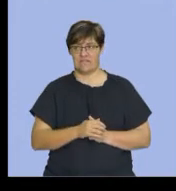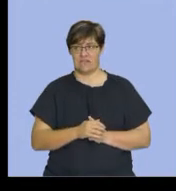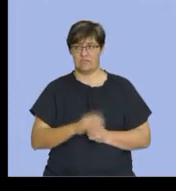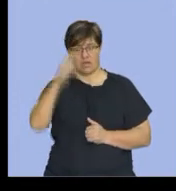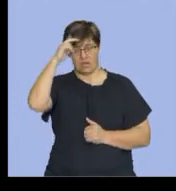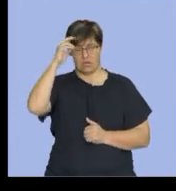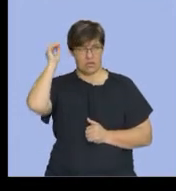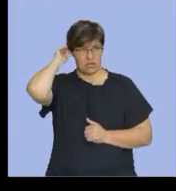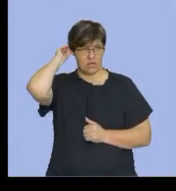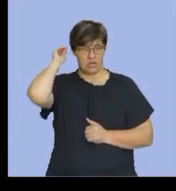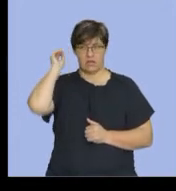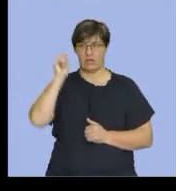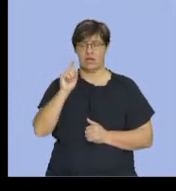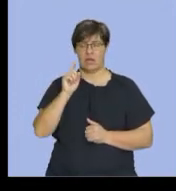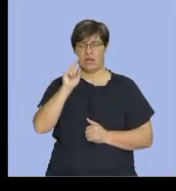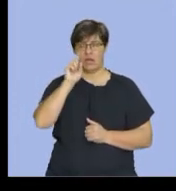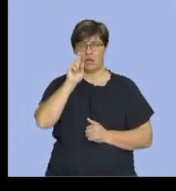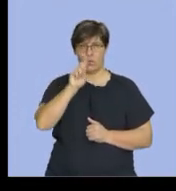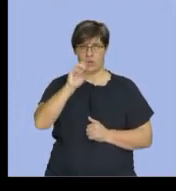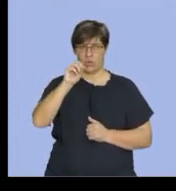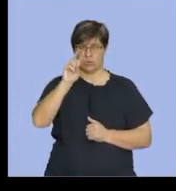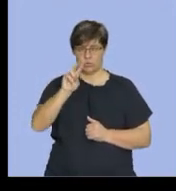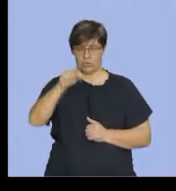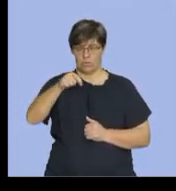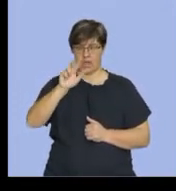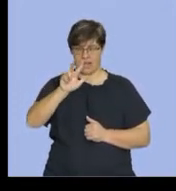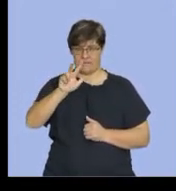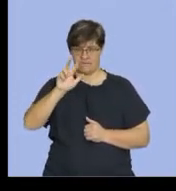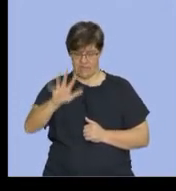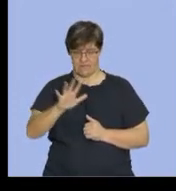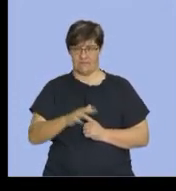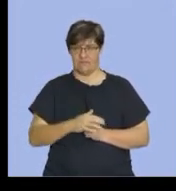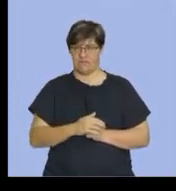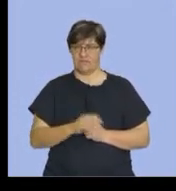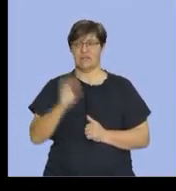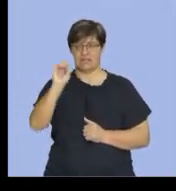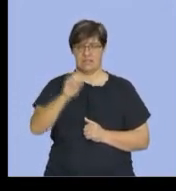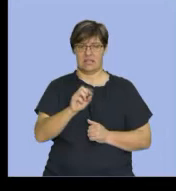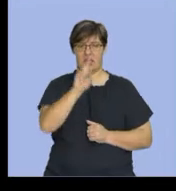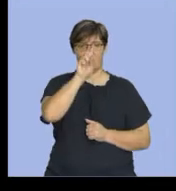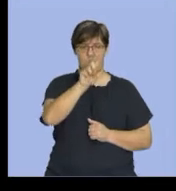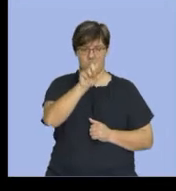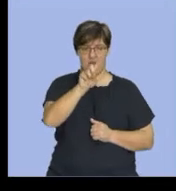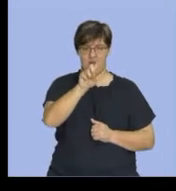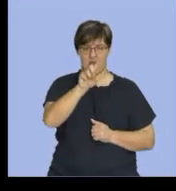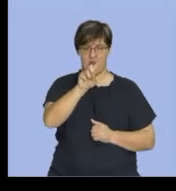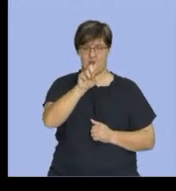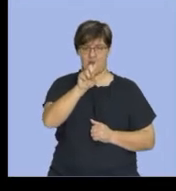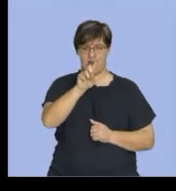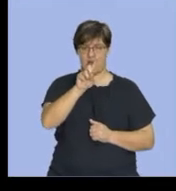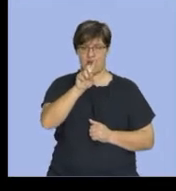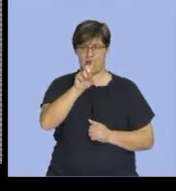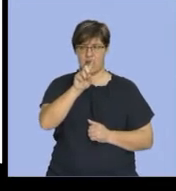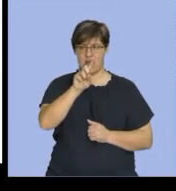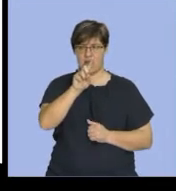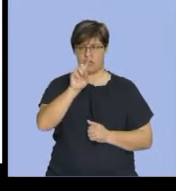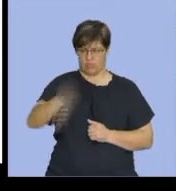102,85. Now I'm going to try and remember that. 102,85. Here we go. 100